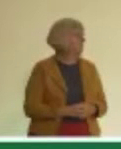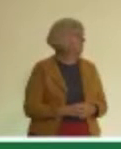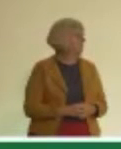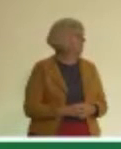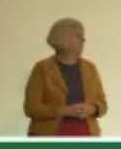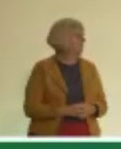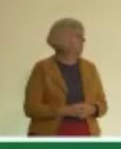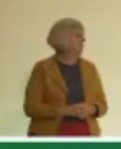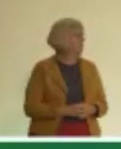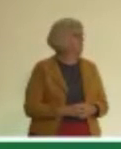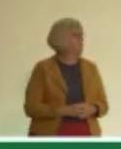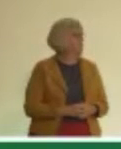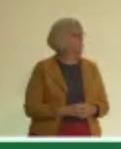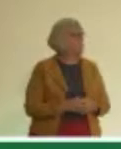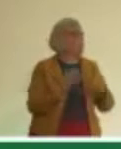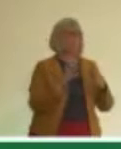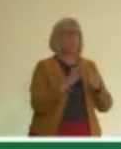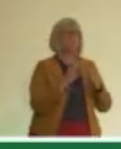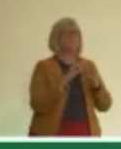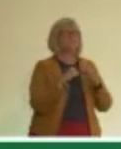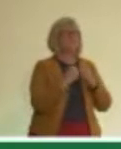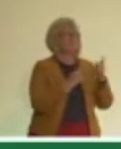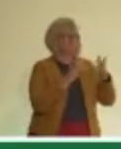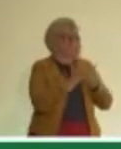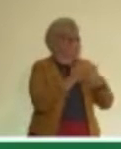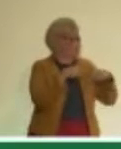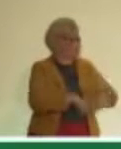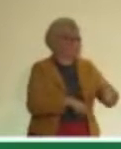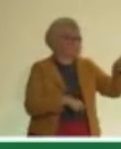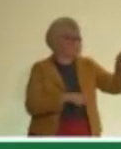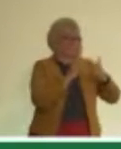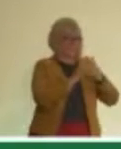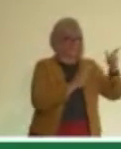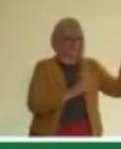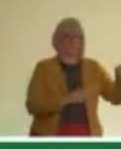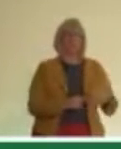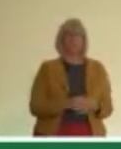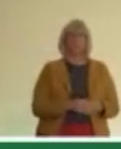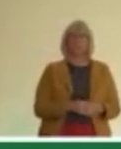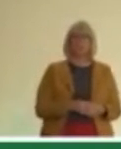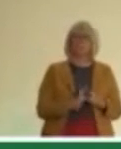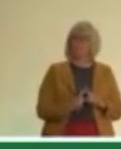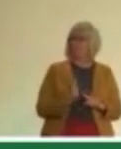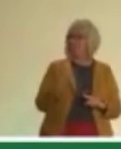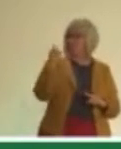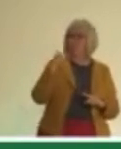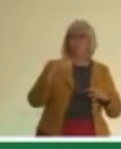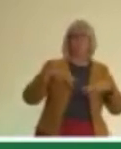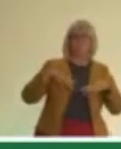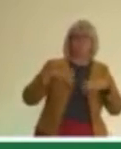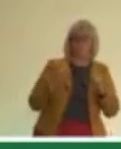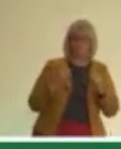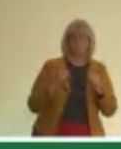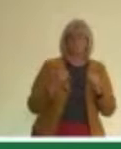The Worcester team is definitely in the house. And that was just the start of it, because actually, that night, 16